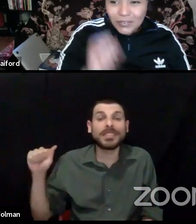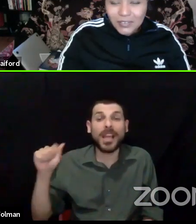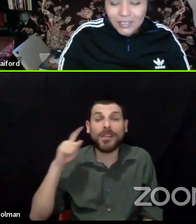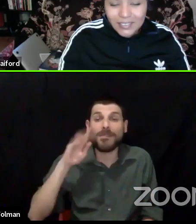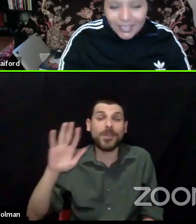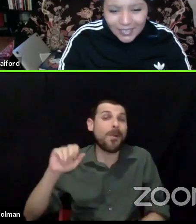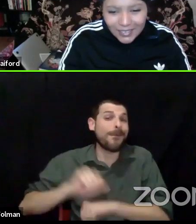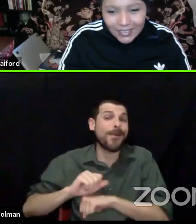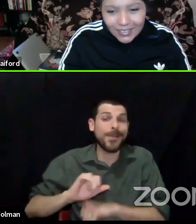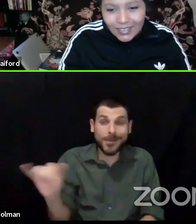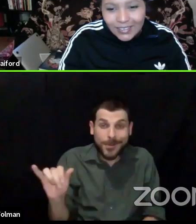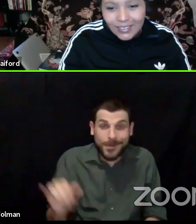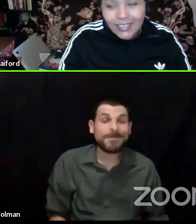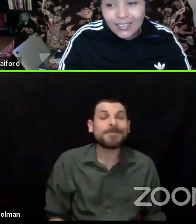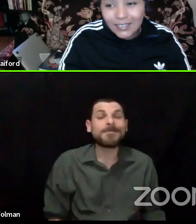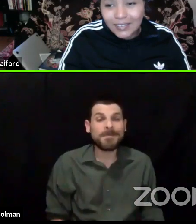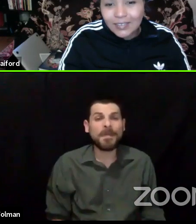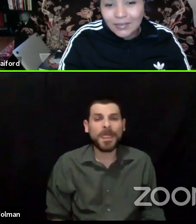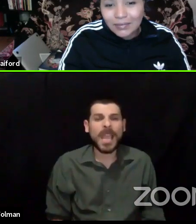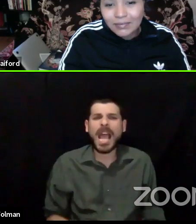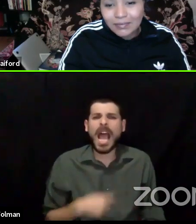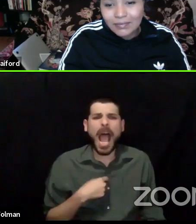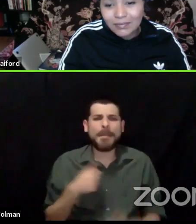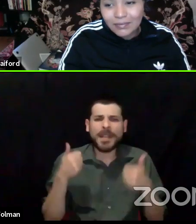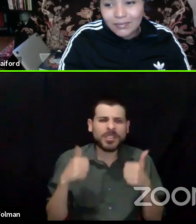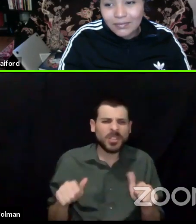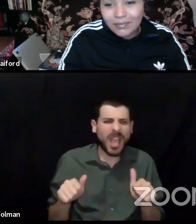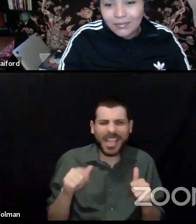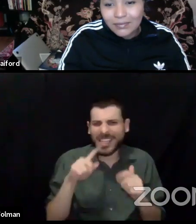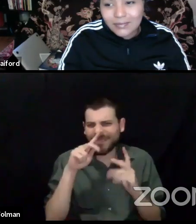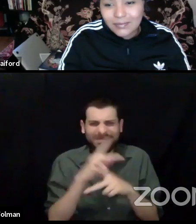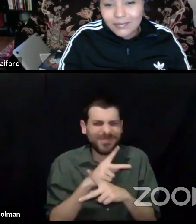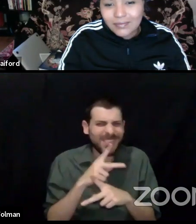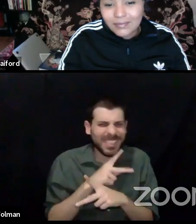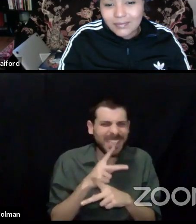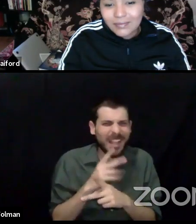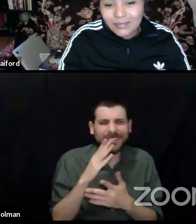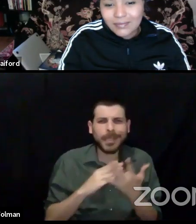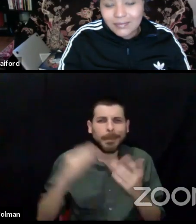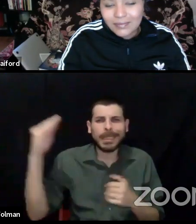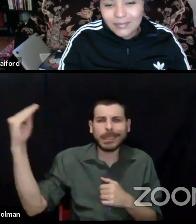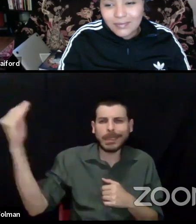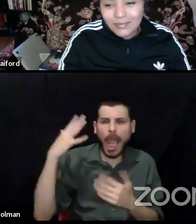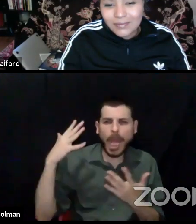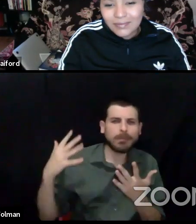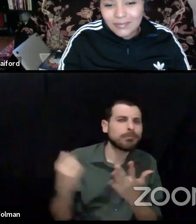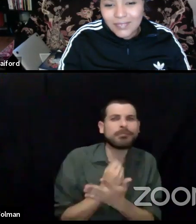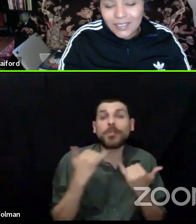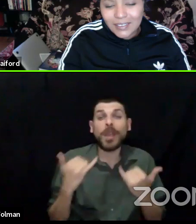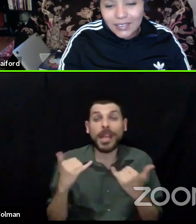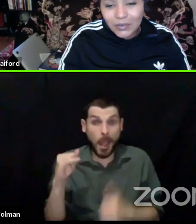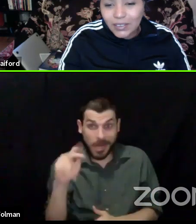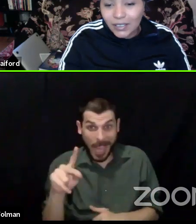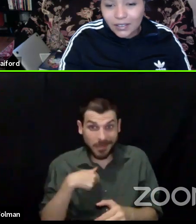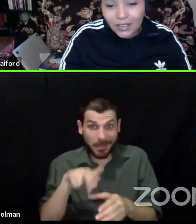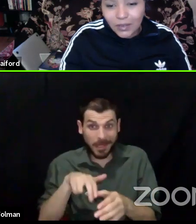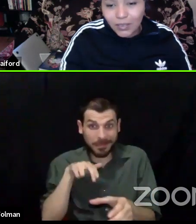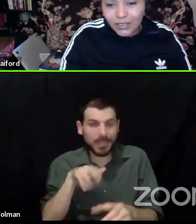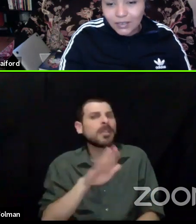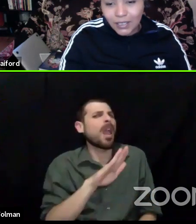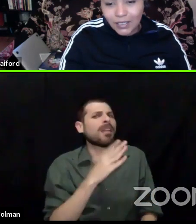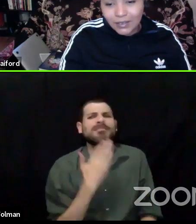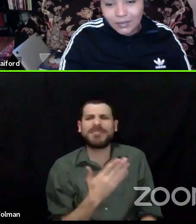Of course. Yeah, I'm gonna see if I can get in some of this sun before it's dark, though. Yes. Well, thank you